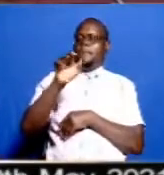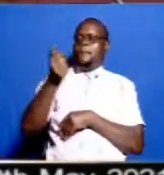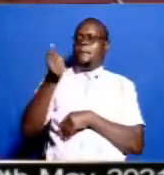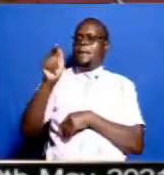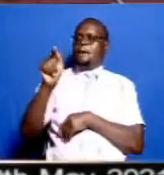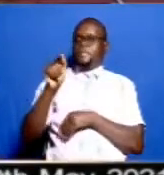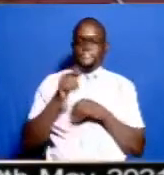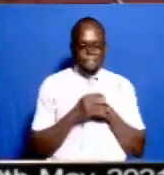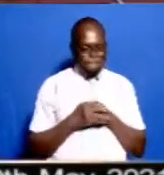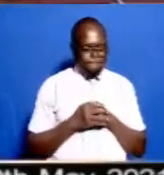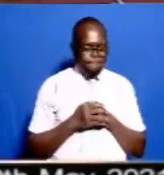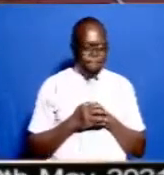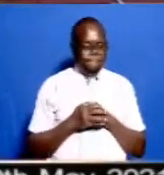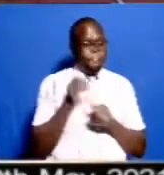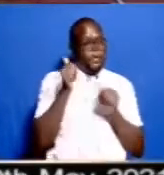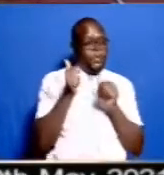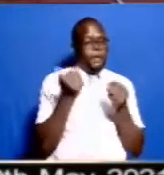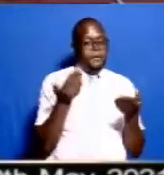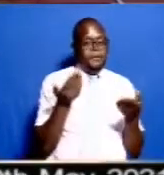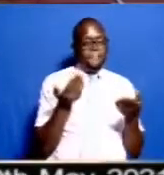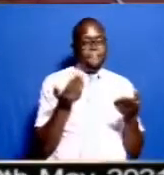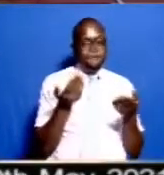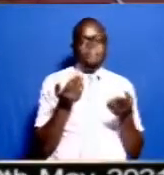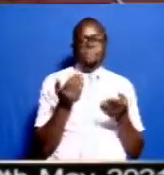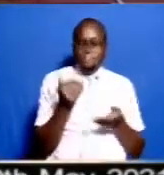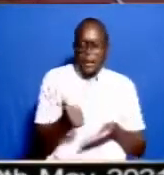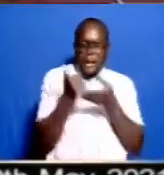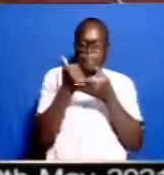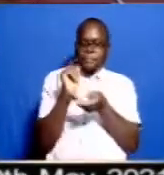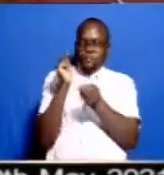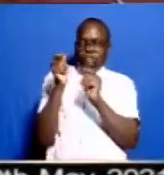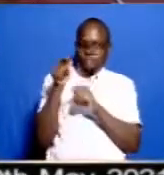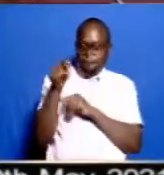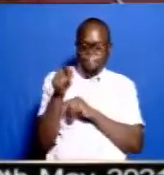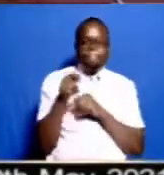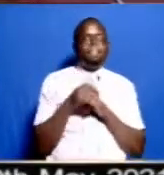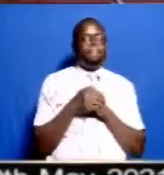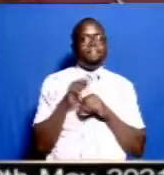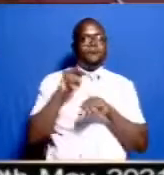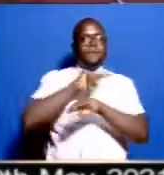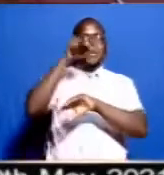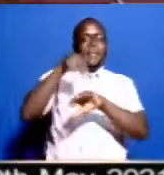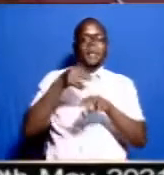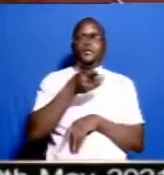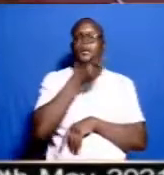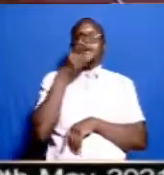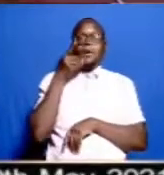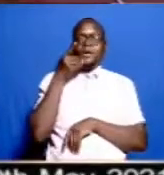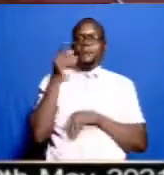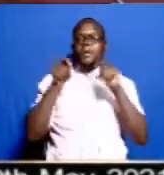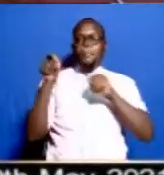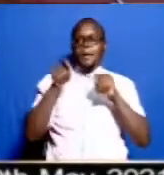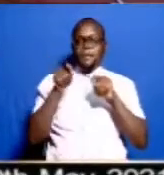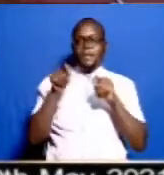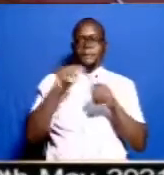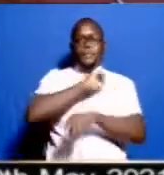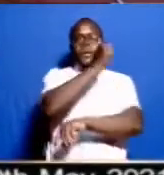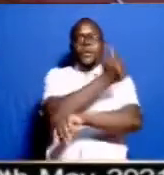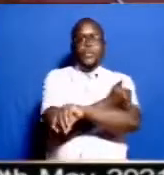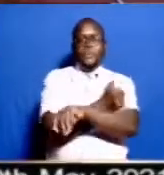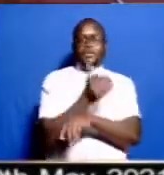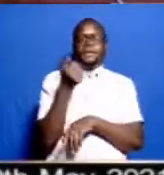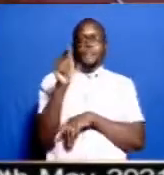and which necessitated the amendment of the National Drought Management Authority Act